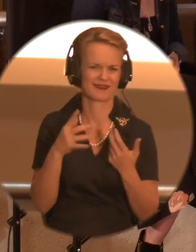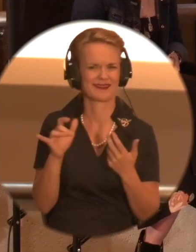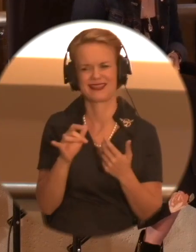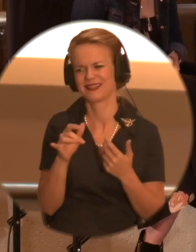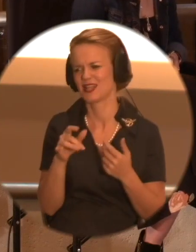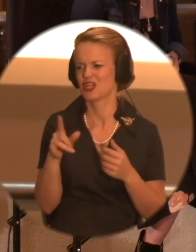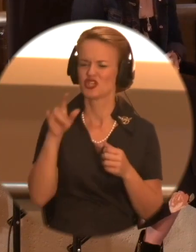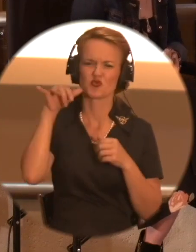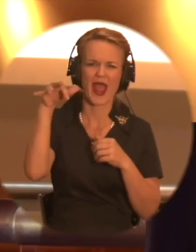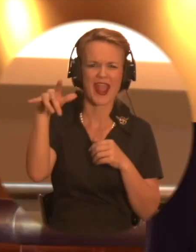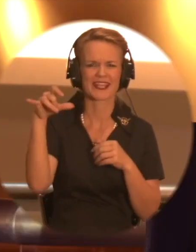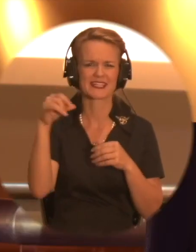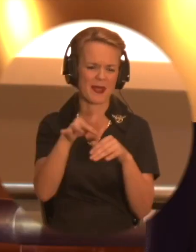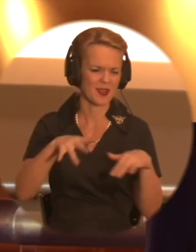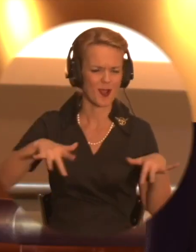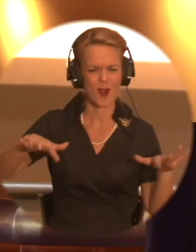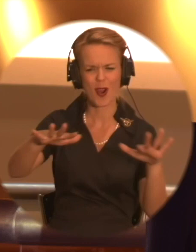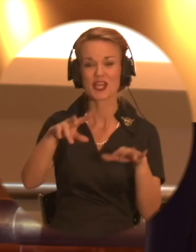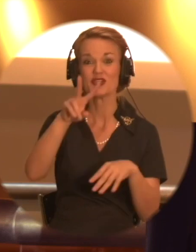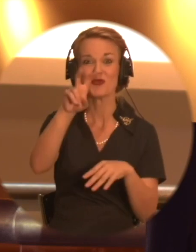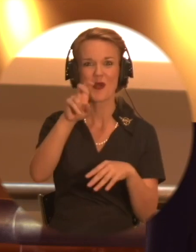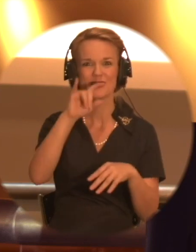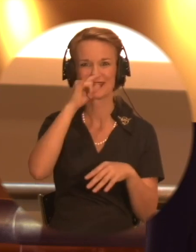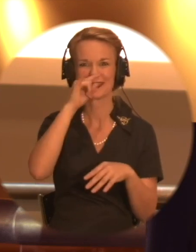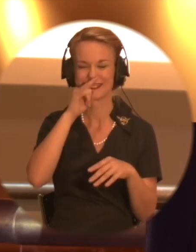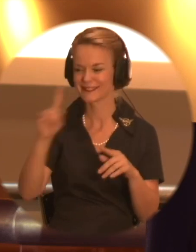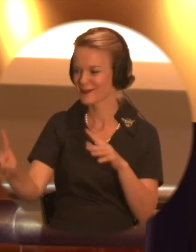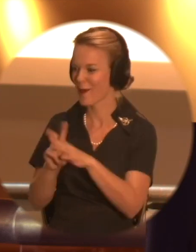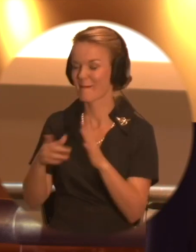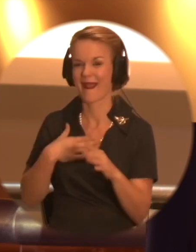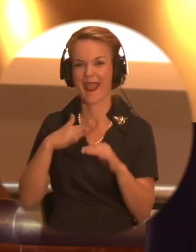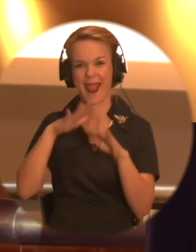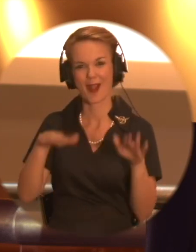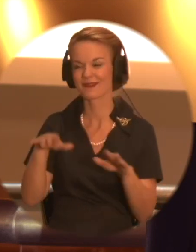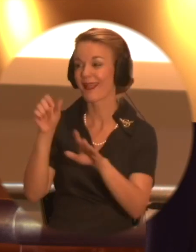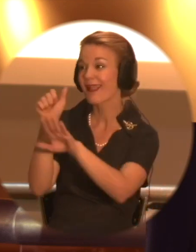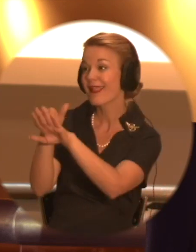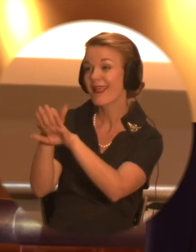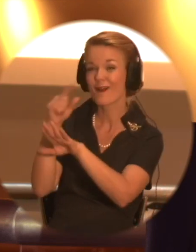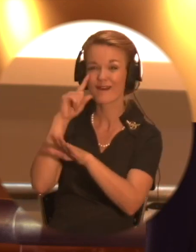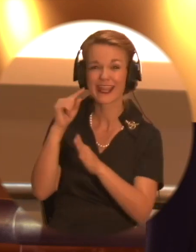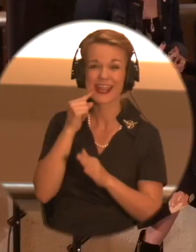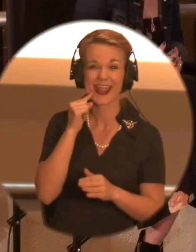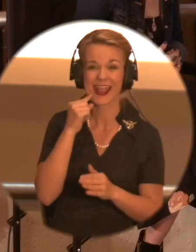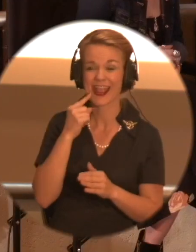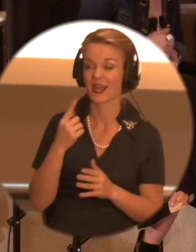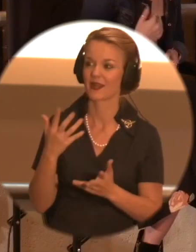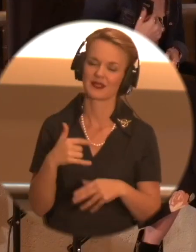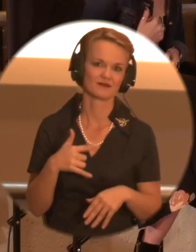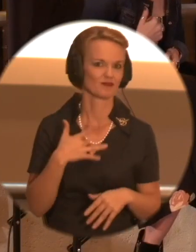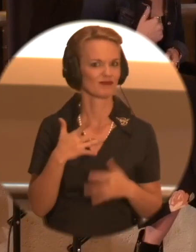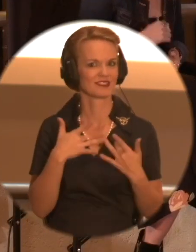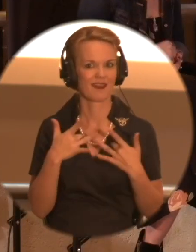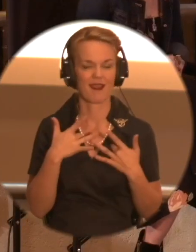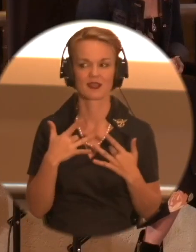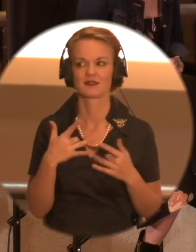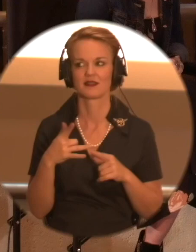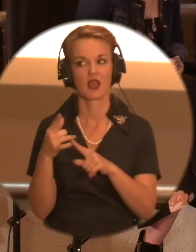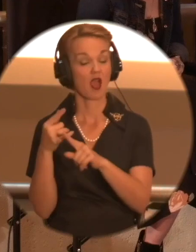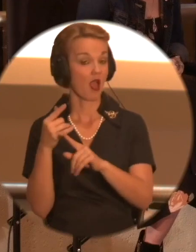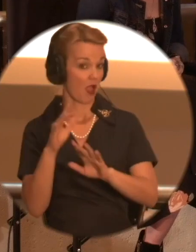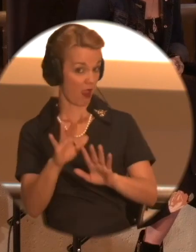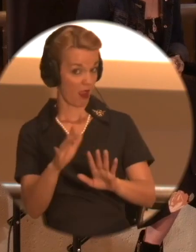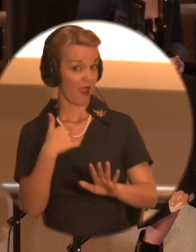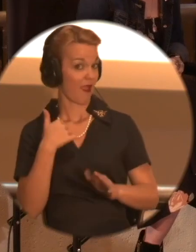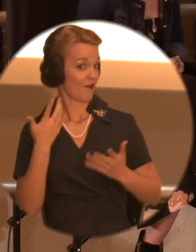show up to my house. Fantastic. It was amazing. So that's what I'm saying. Like, I don't do costuming. But don't let that slow you down. I have already started decorating